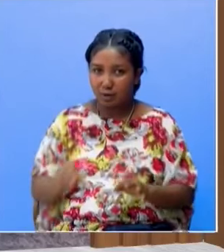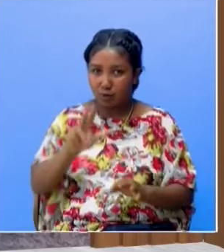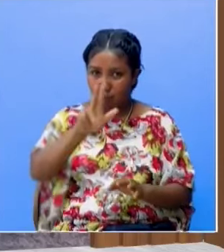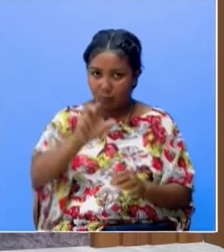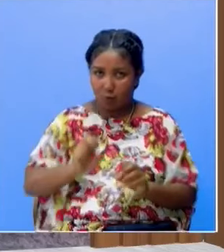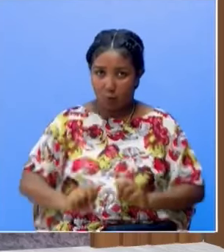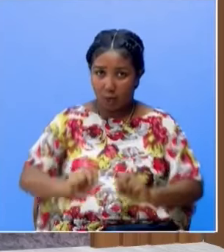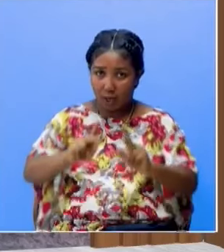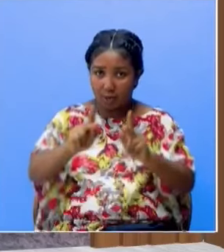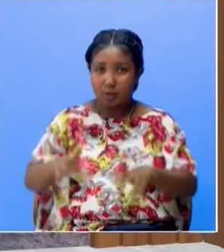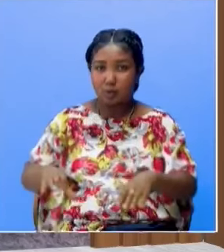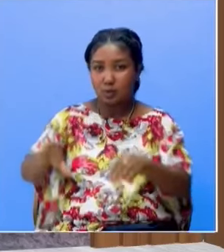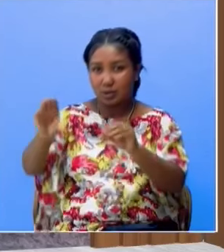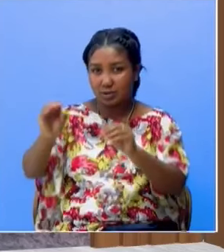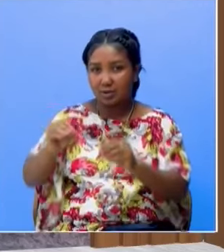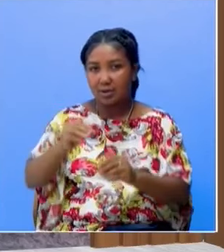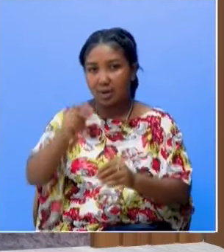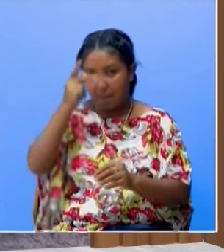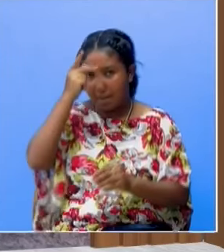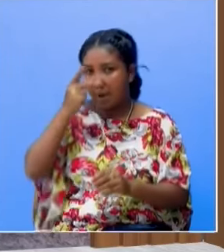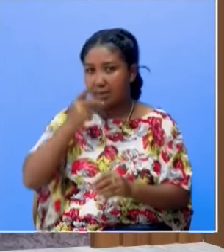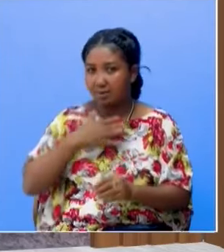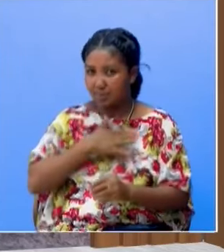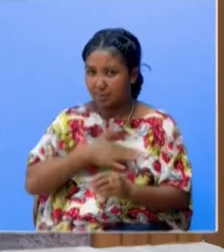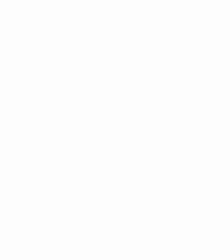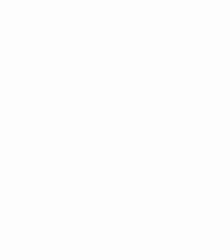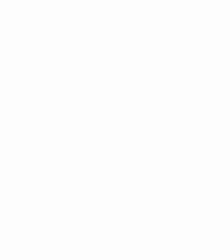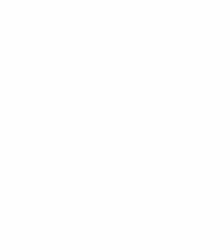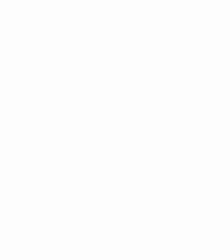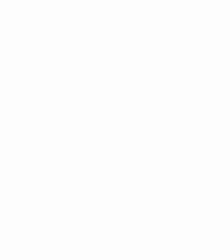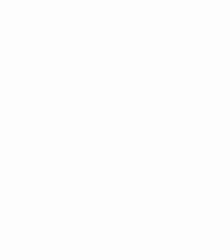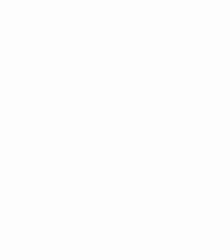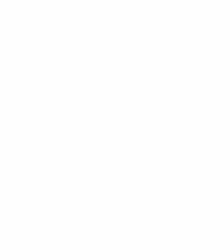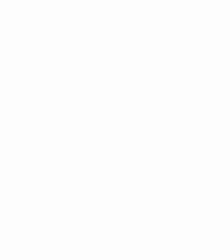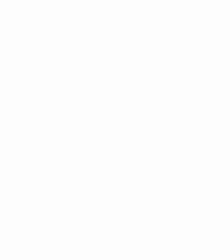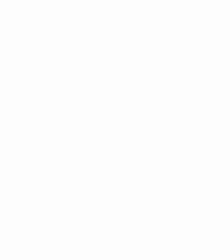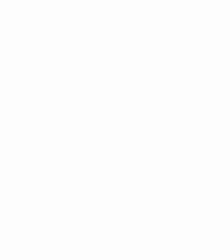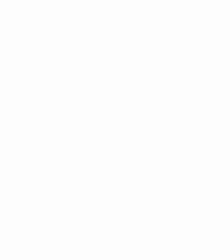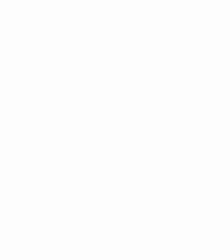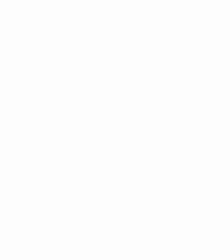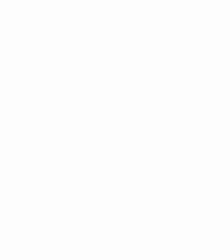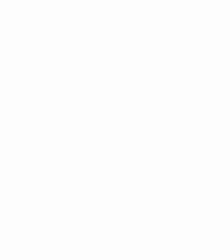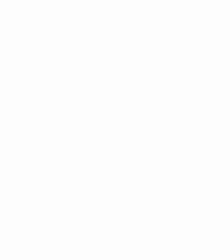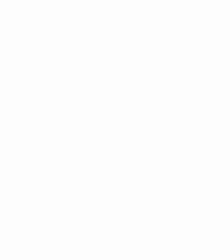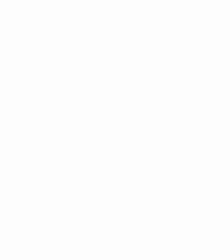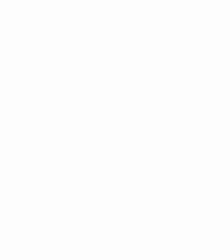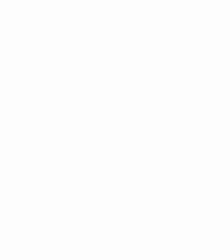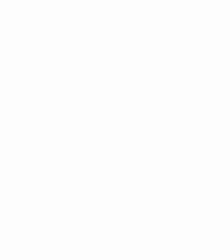Okay? Students, parents, please help the children. Good.